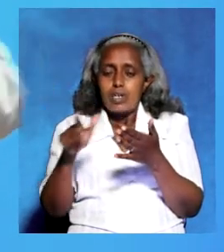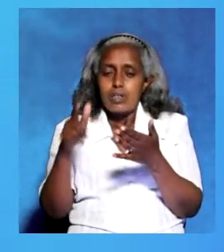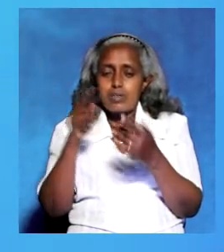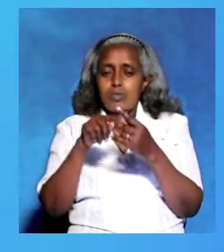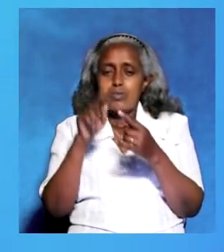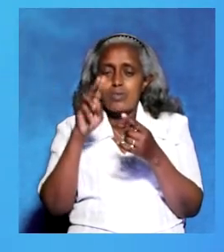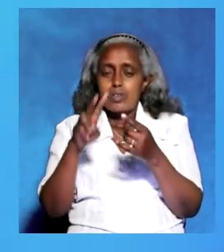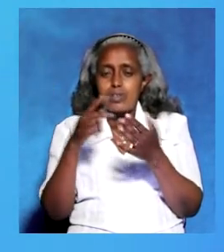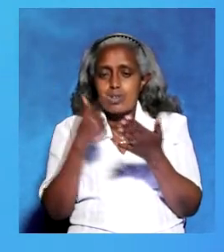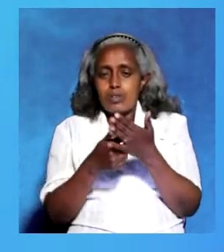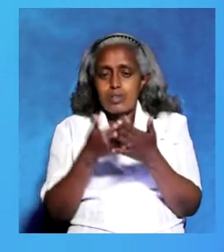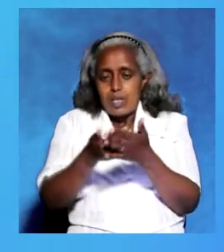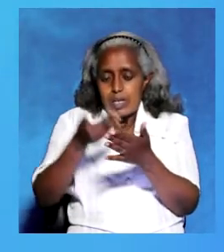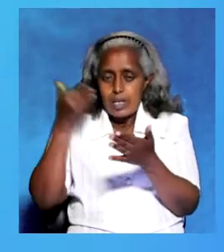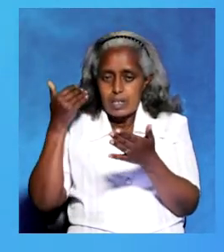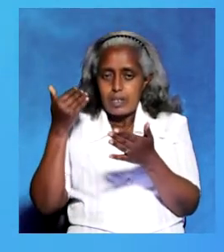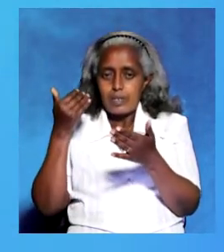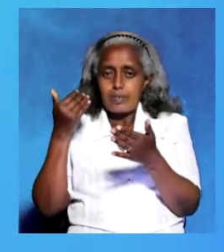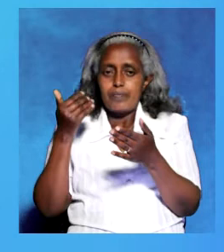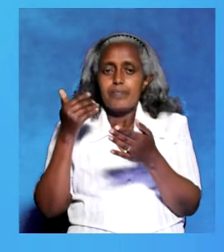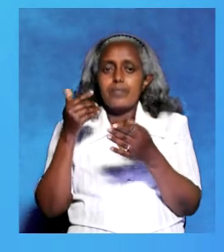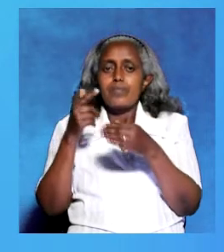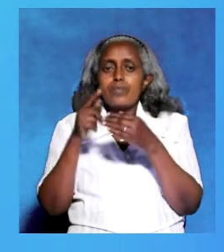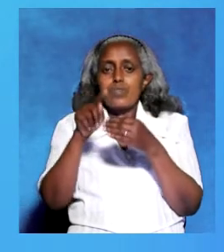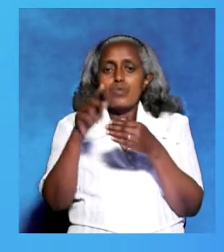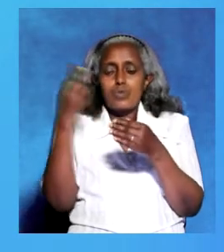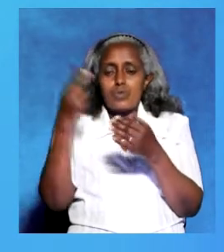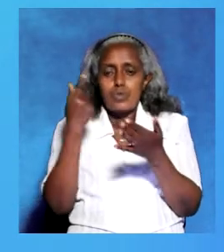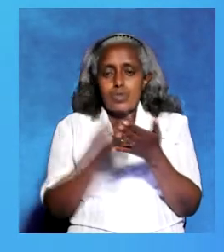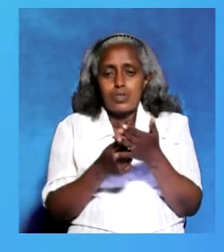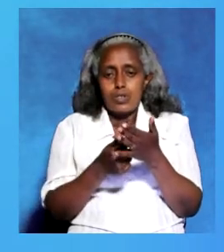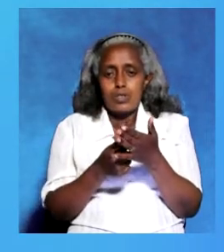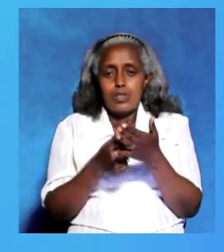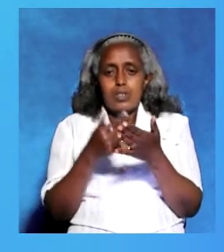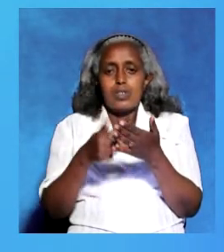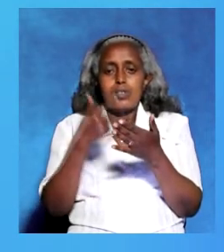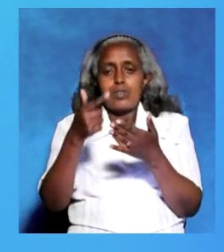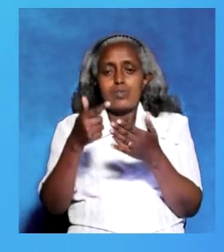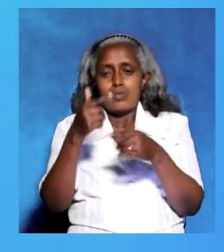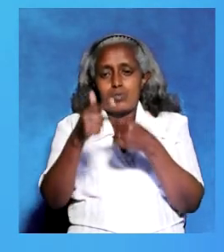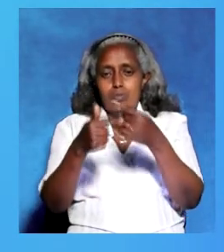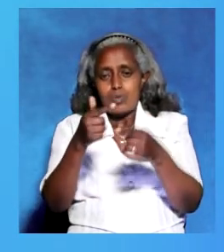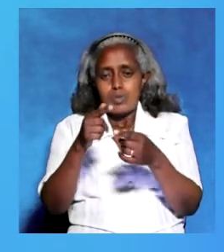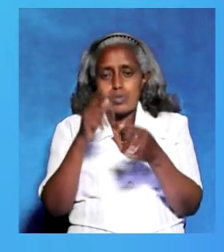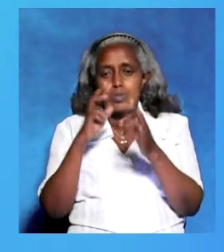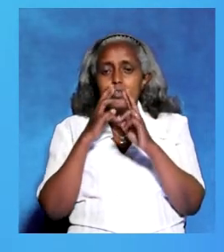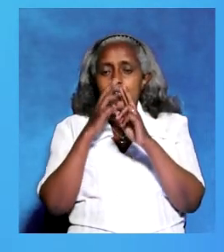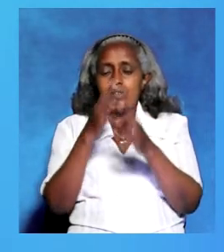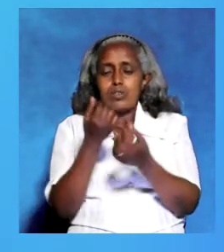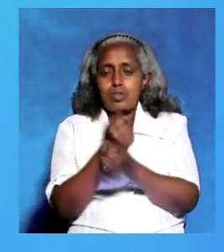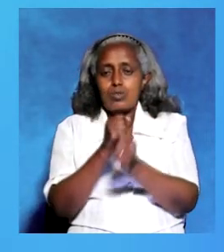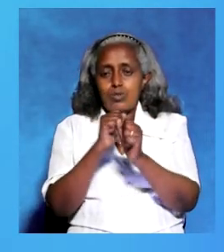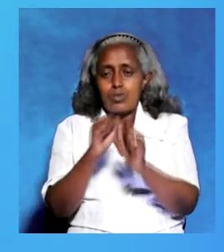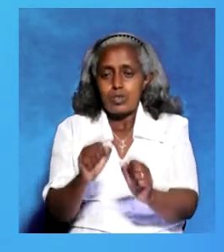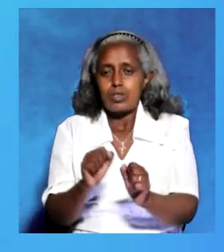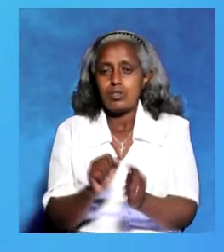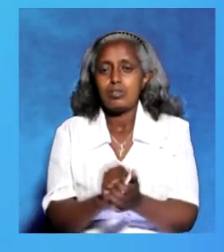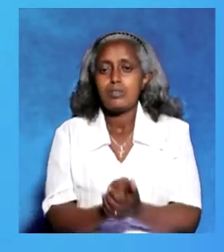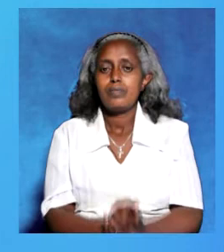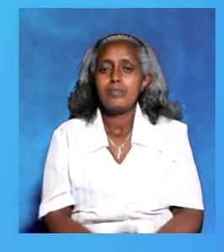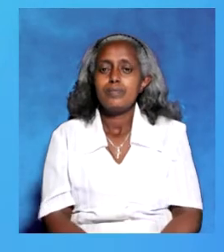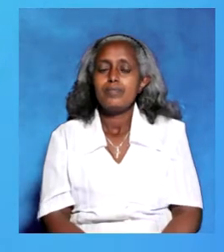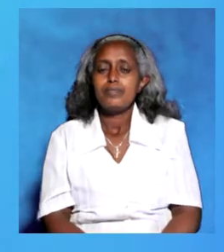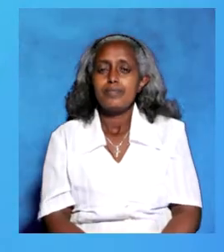derived earlier. So to use this, now let's proceed to the answer solution.